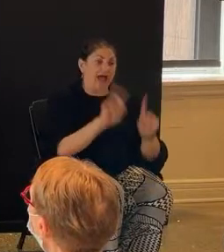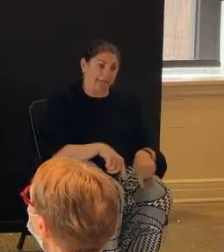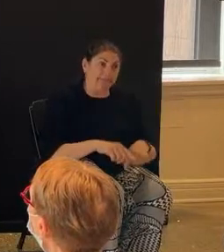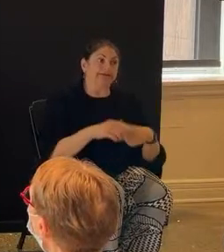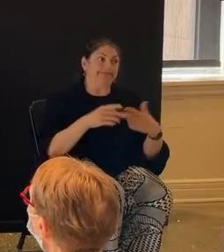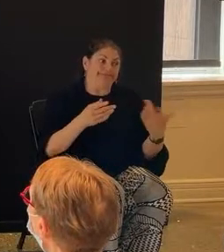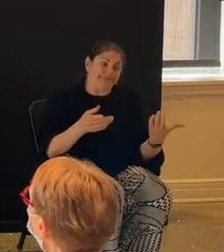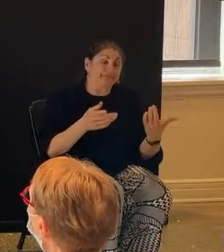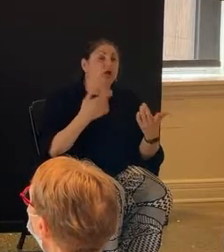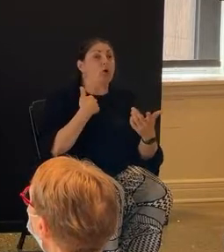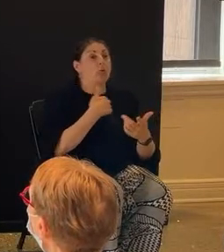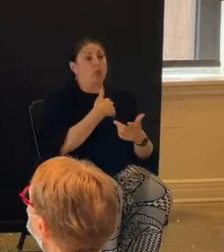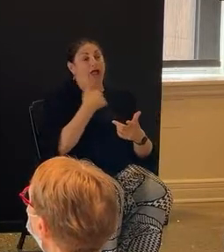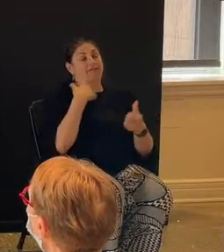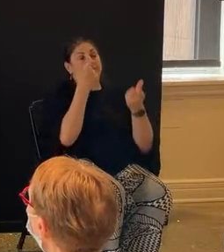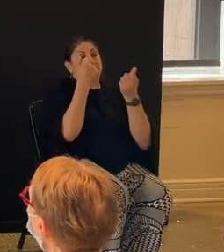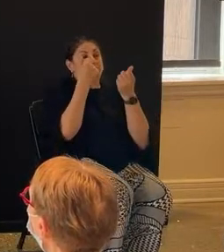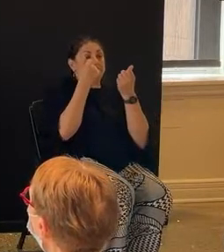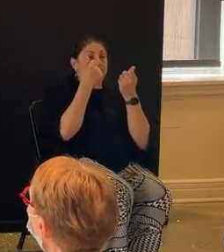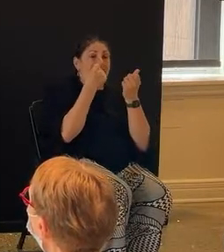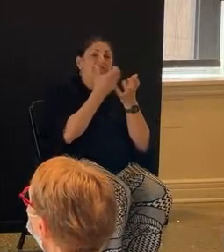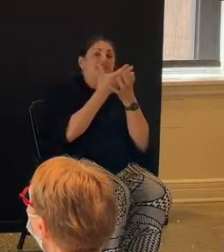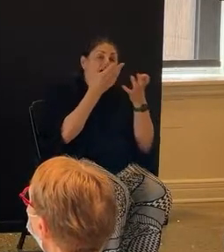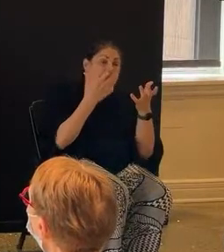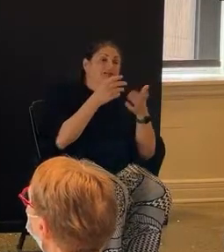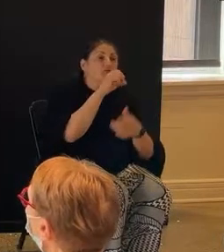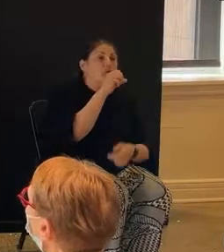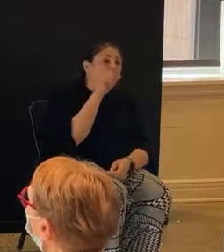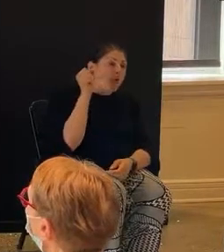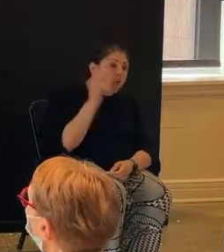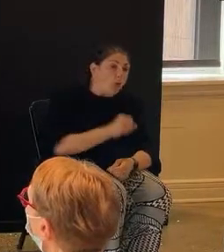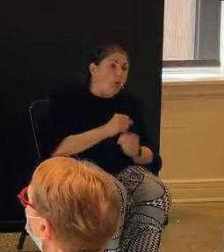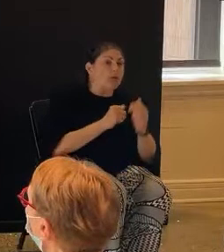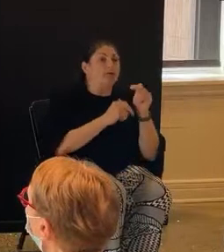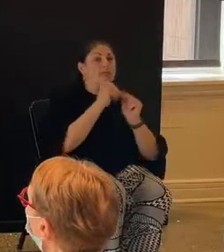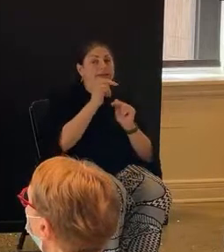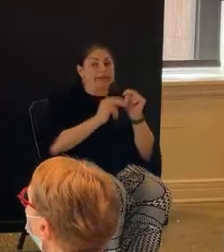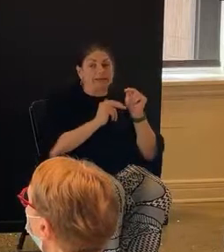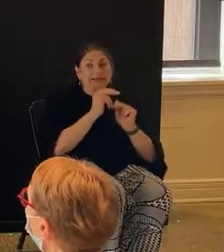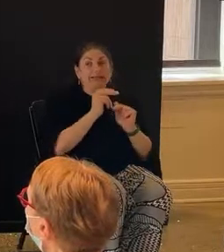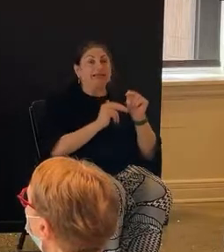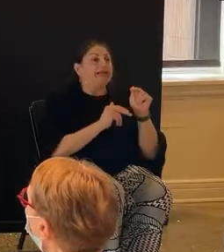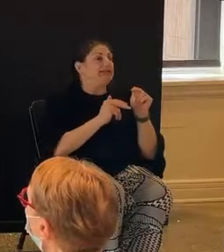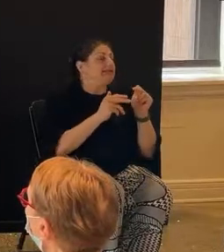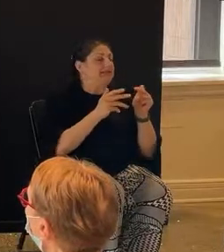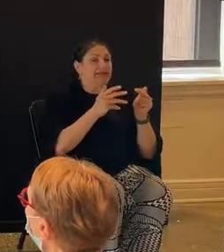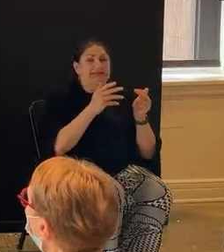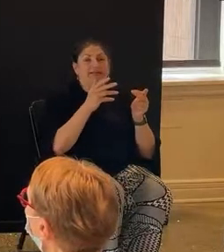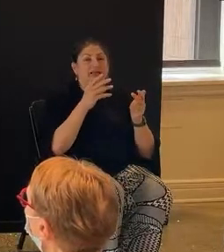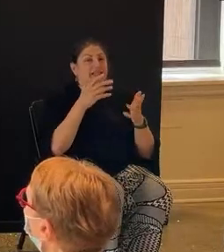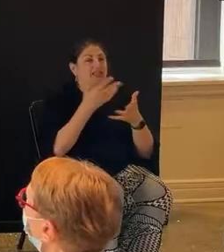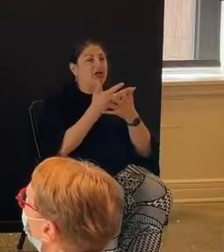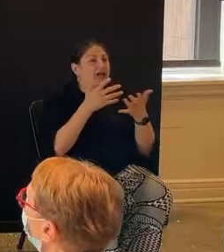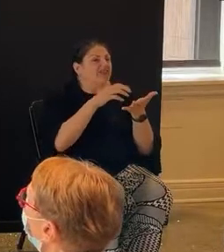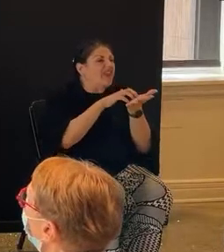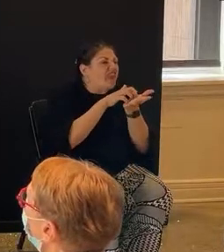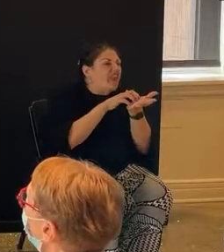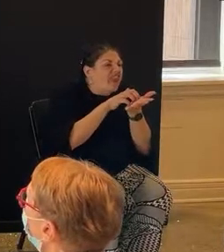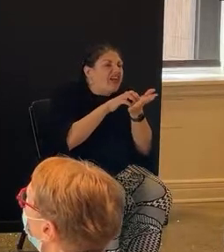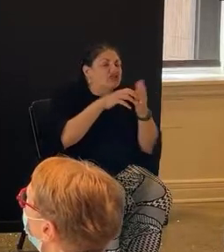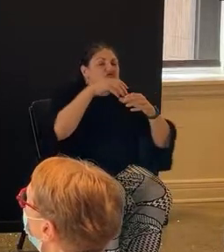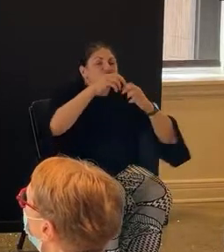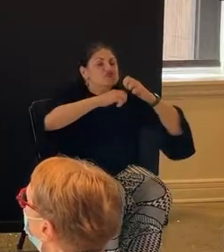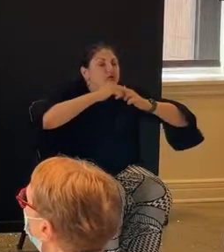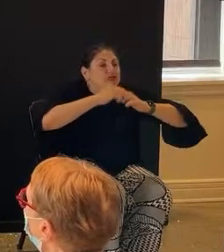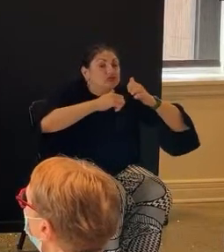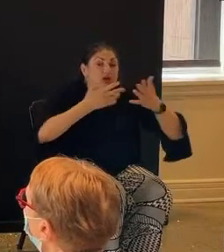of vulnerable infrastructure. Old brick buildings are some of the worst. We've known about these for 100 years. The